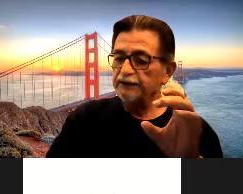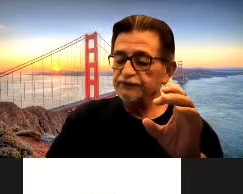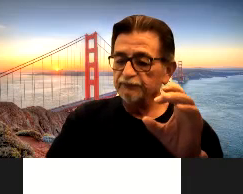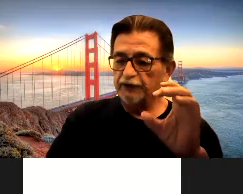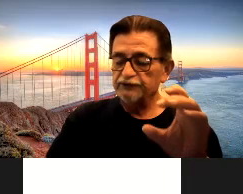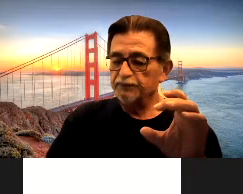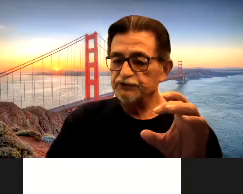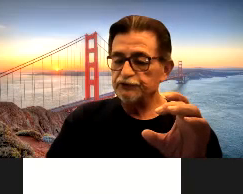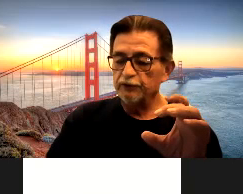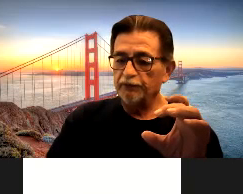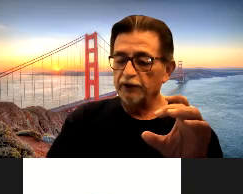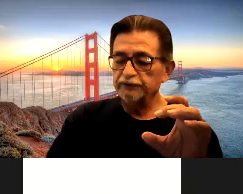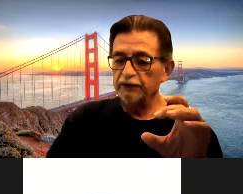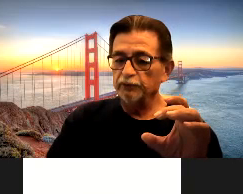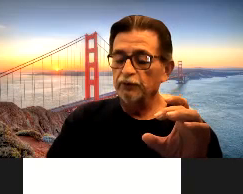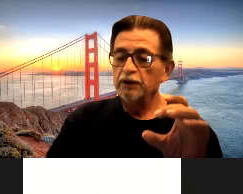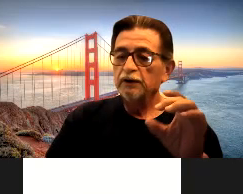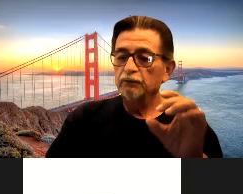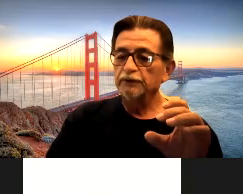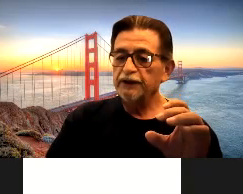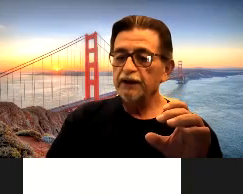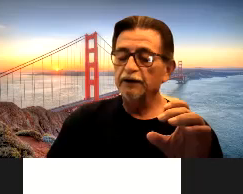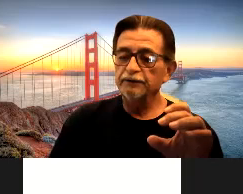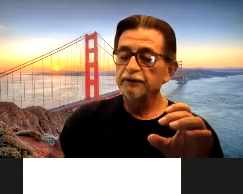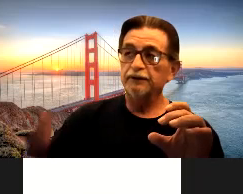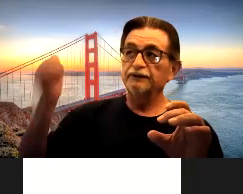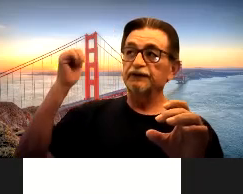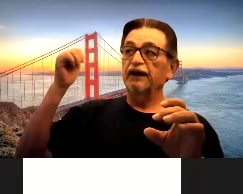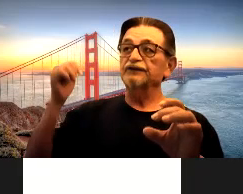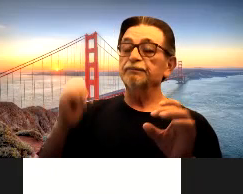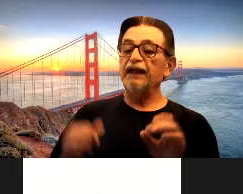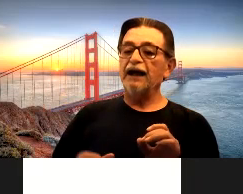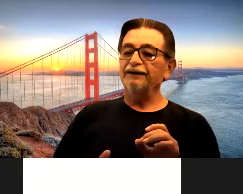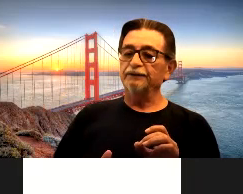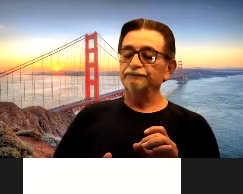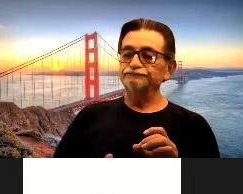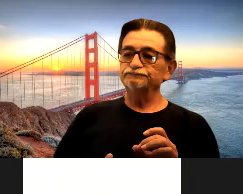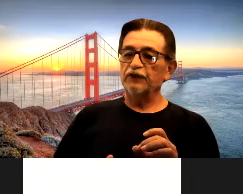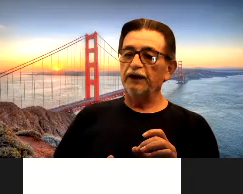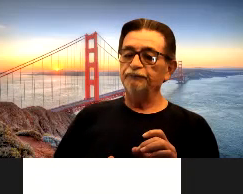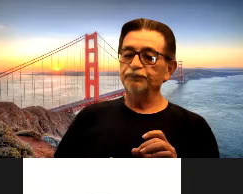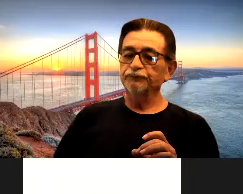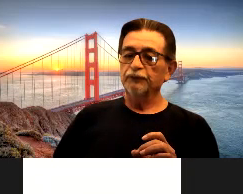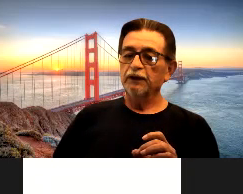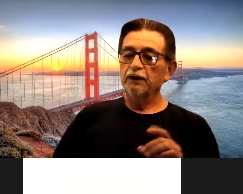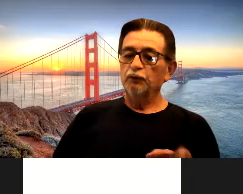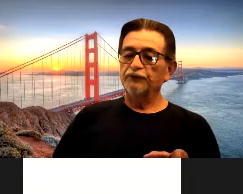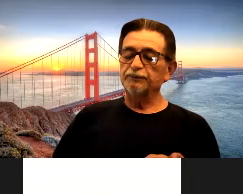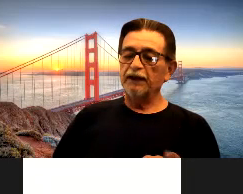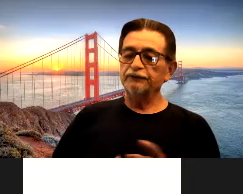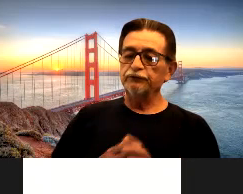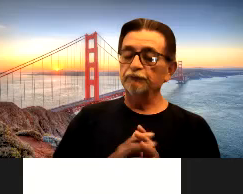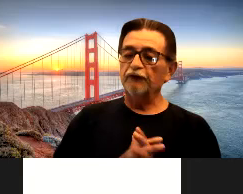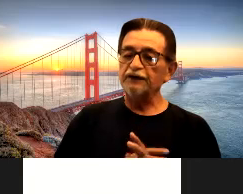that magnesium finds its position in the periodic table, while neon is the gas behind it, okay?